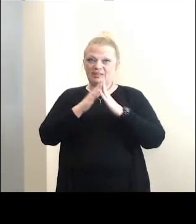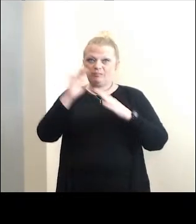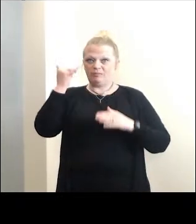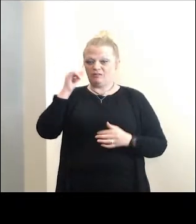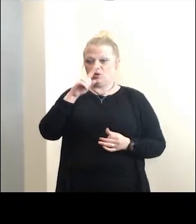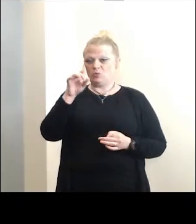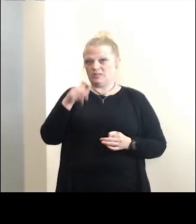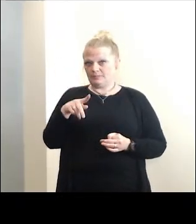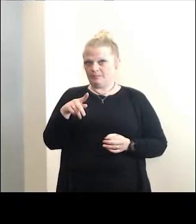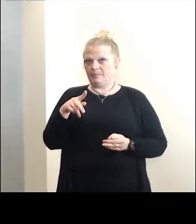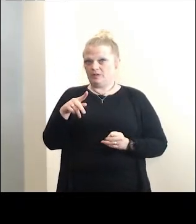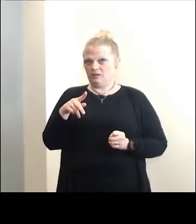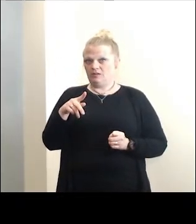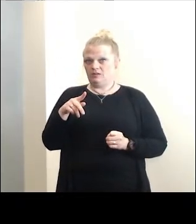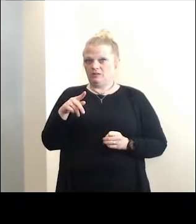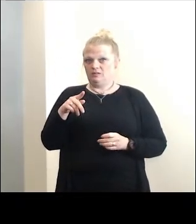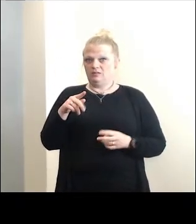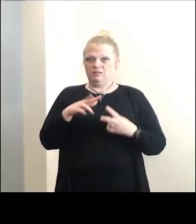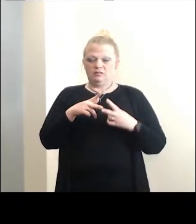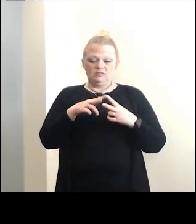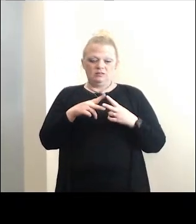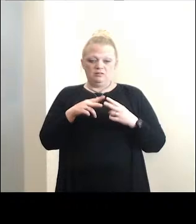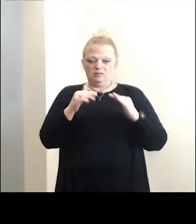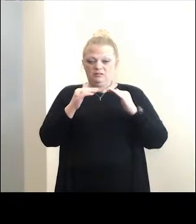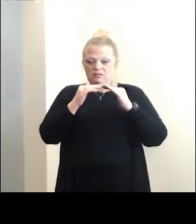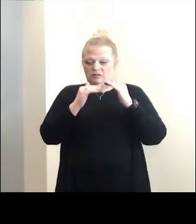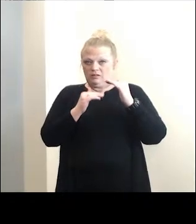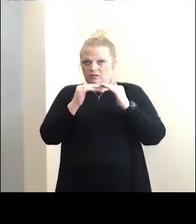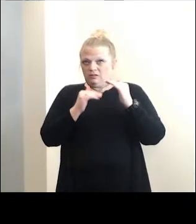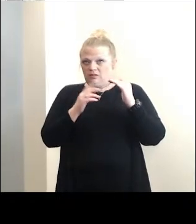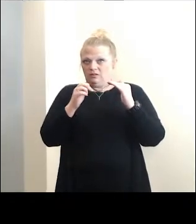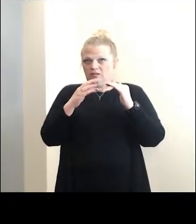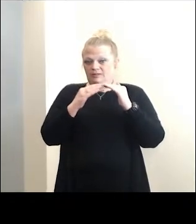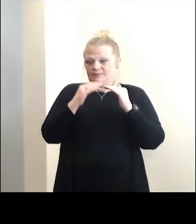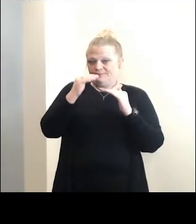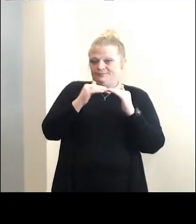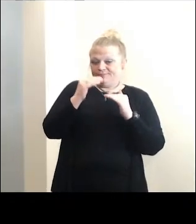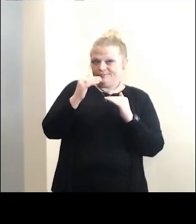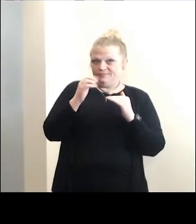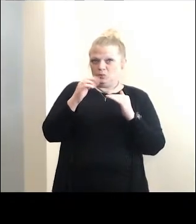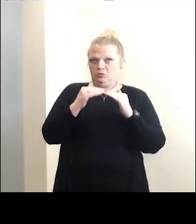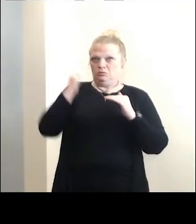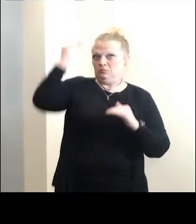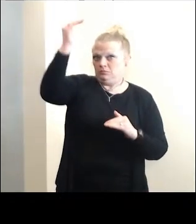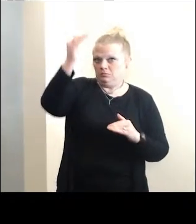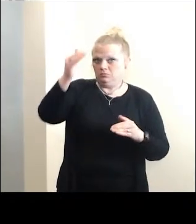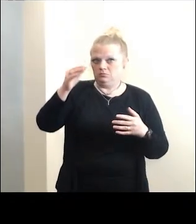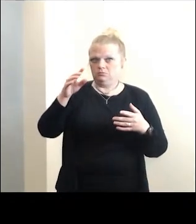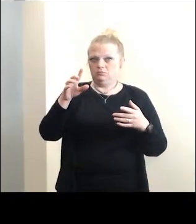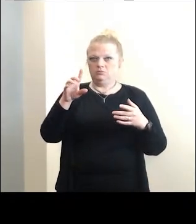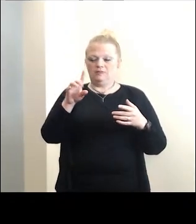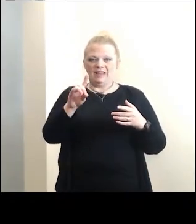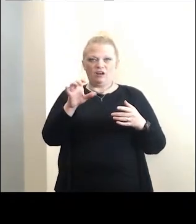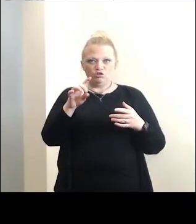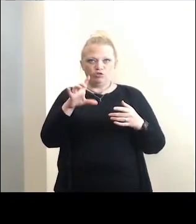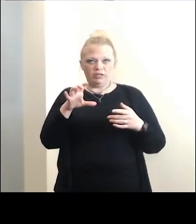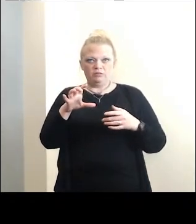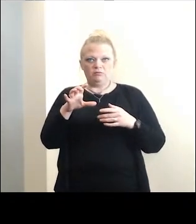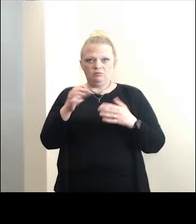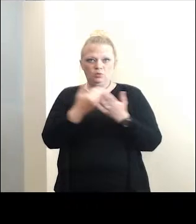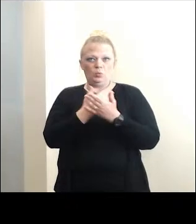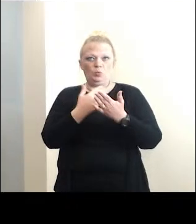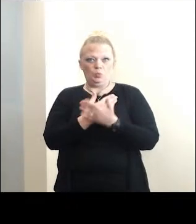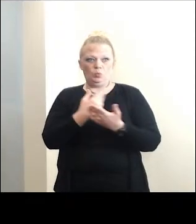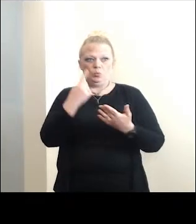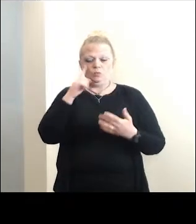zip codes, they are either just below or above or substantially above the 100 new